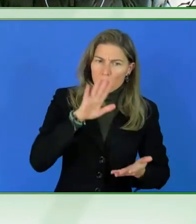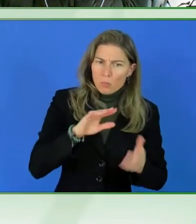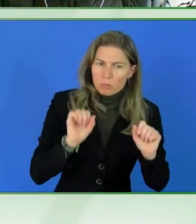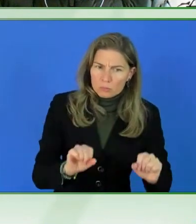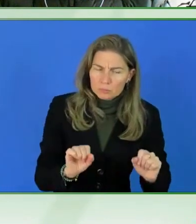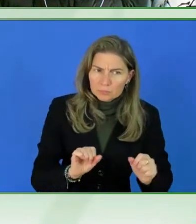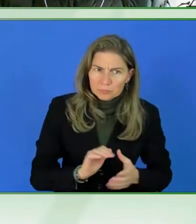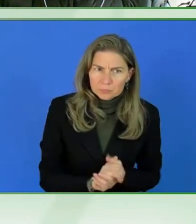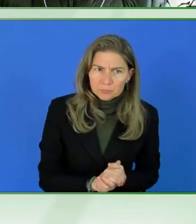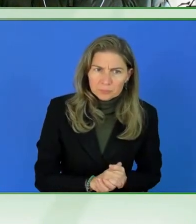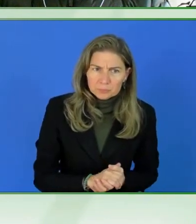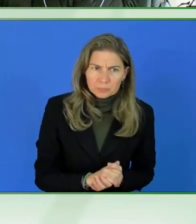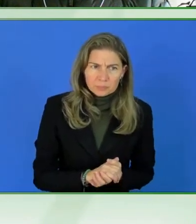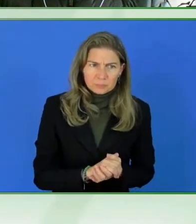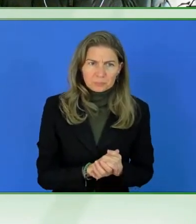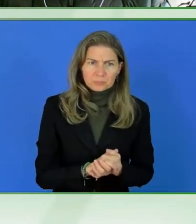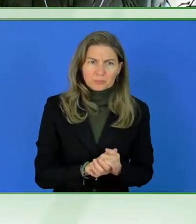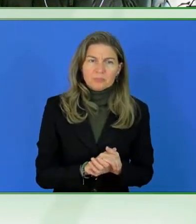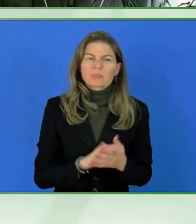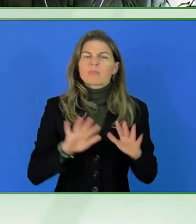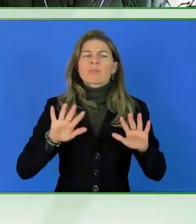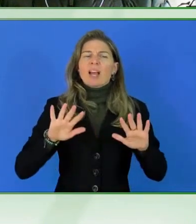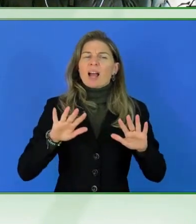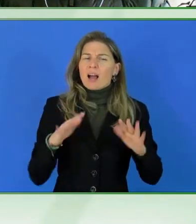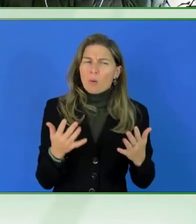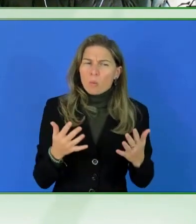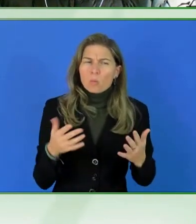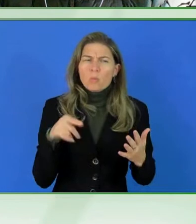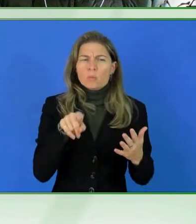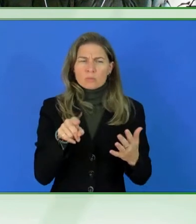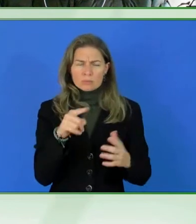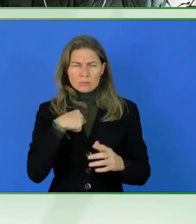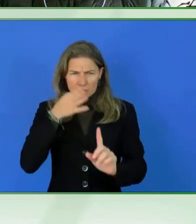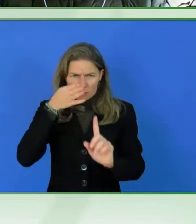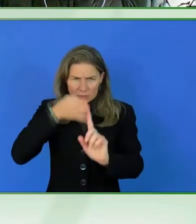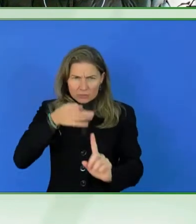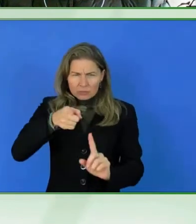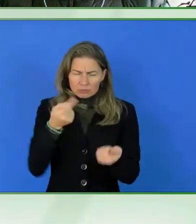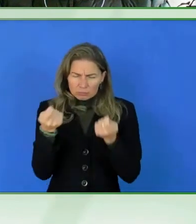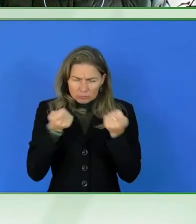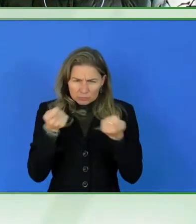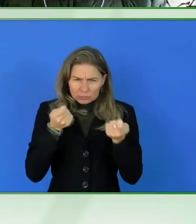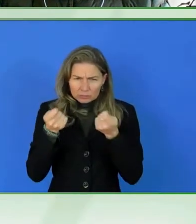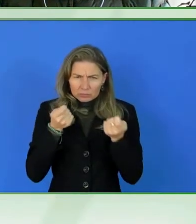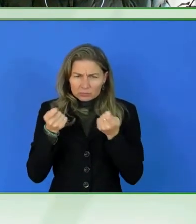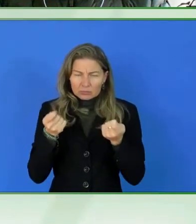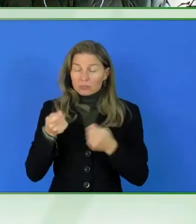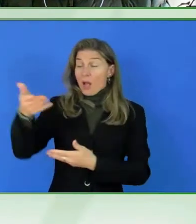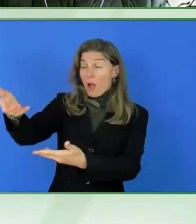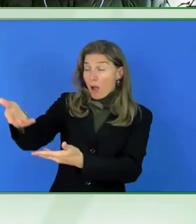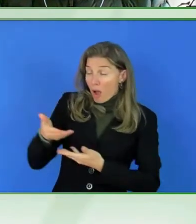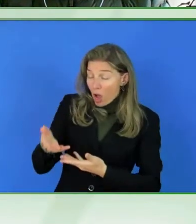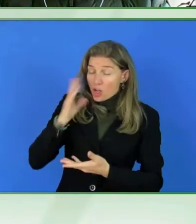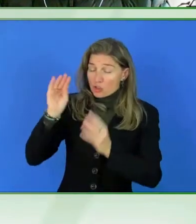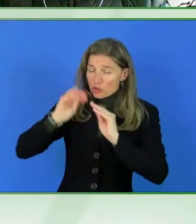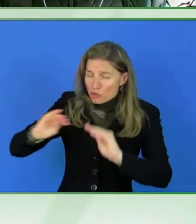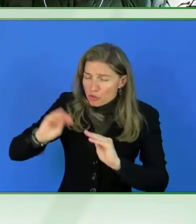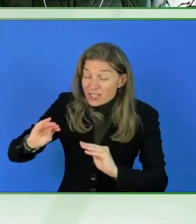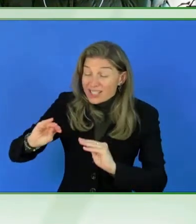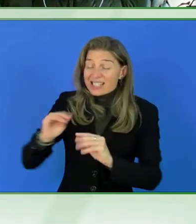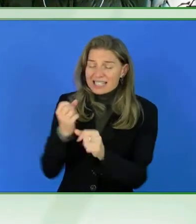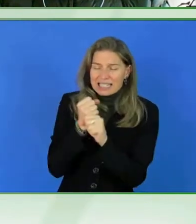PWD management, which is consisting of hiring, training, safety, and cultural